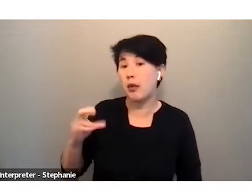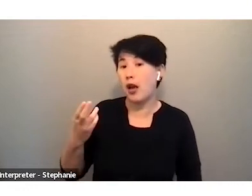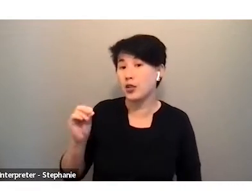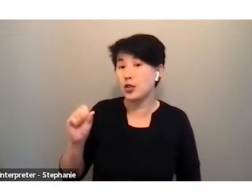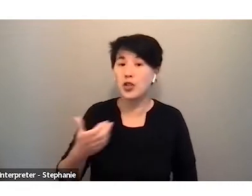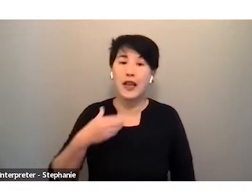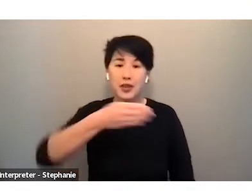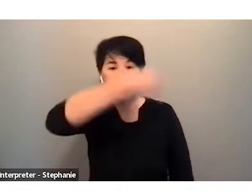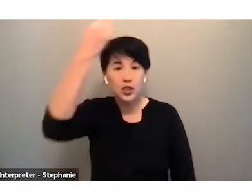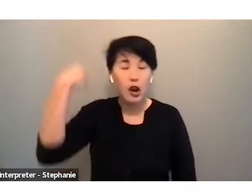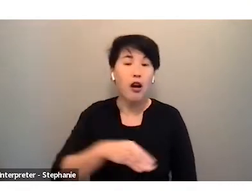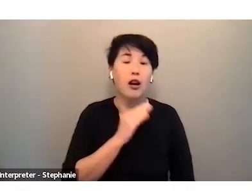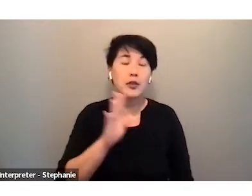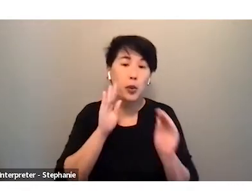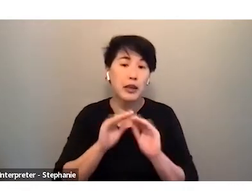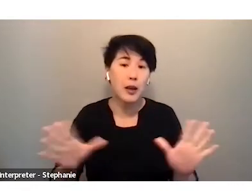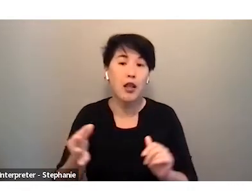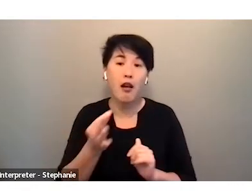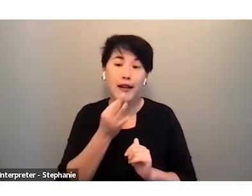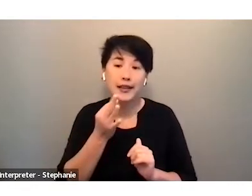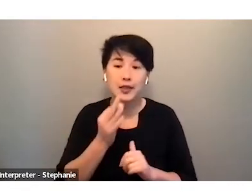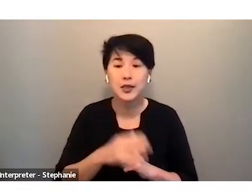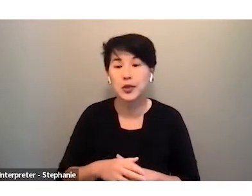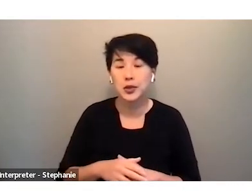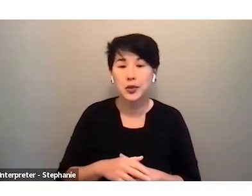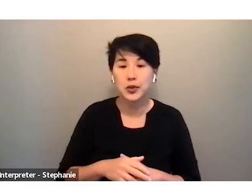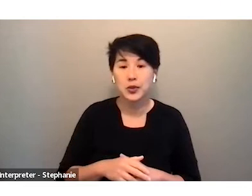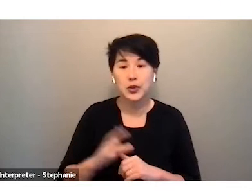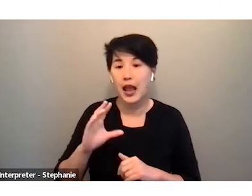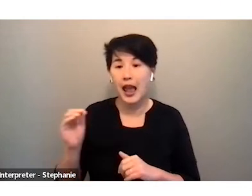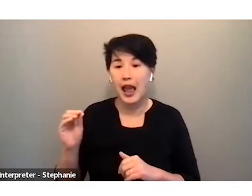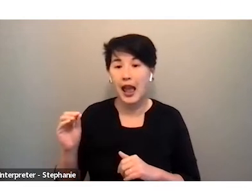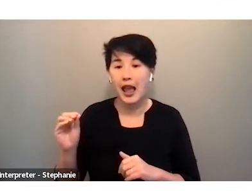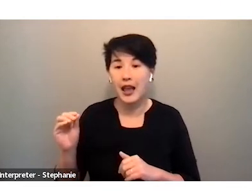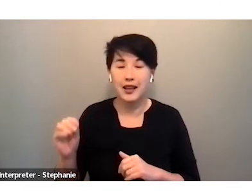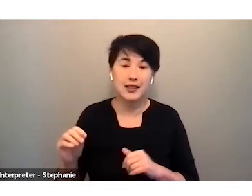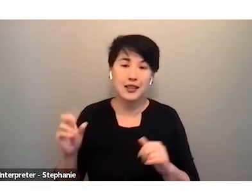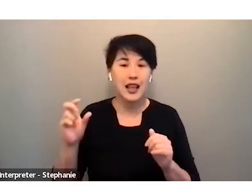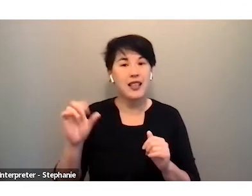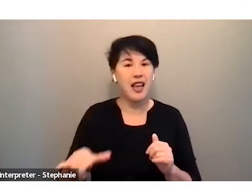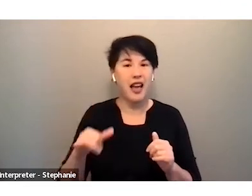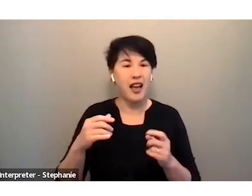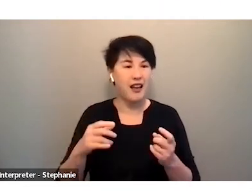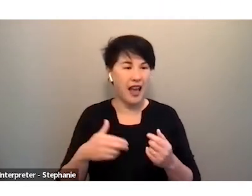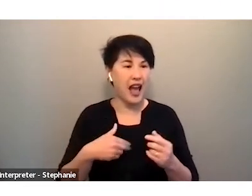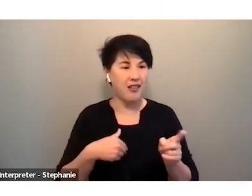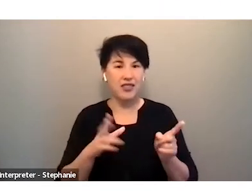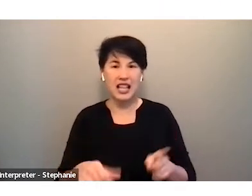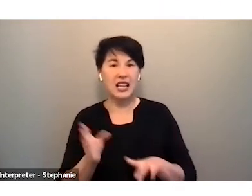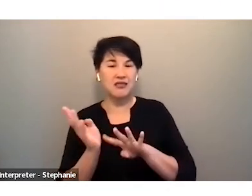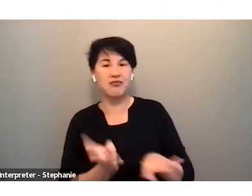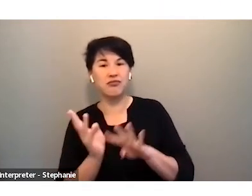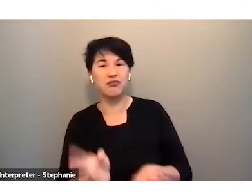coming along, and then the entire line that we have in the future too, because we learn more and more. We're kind